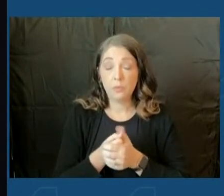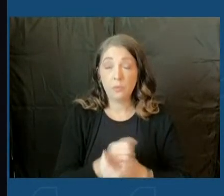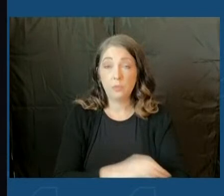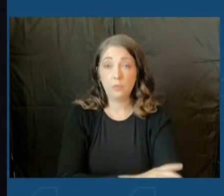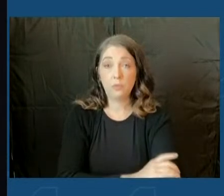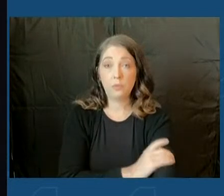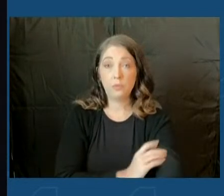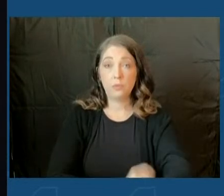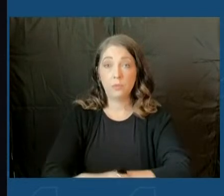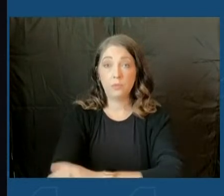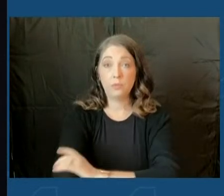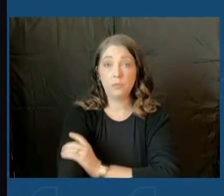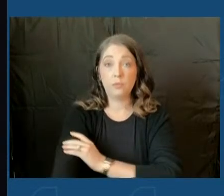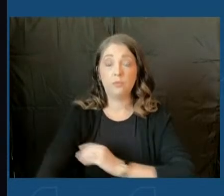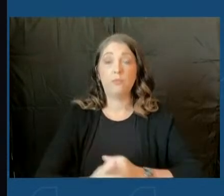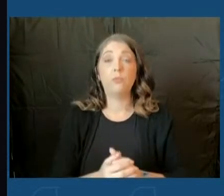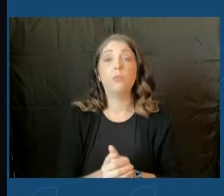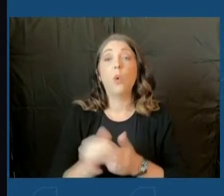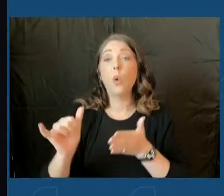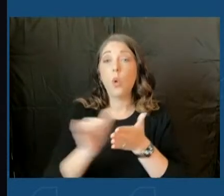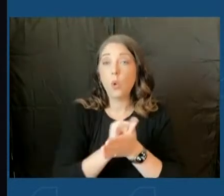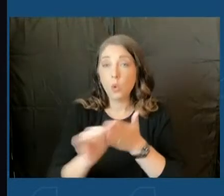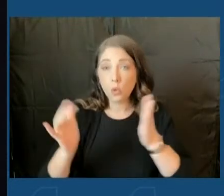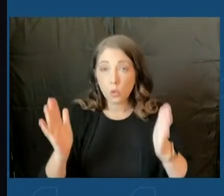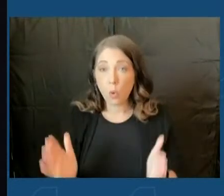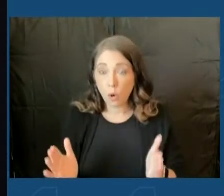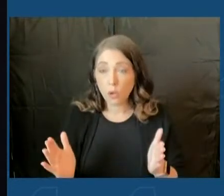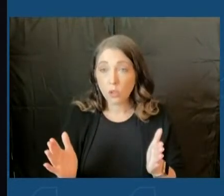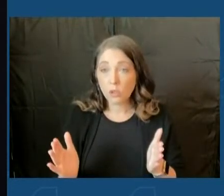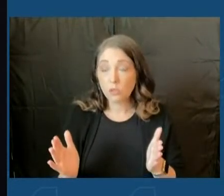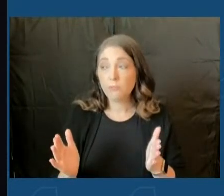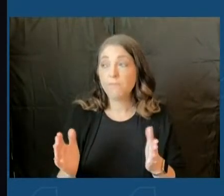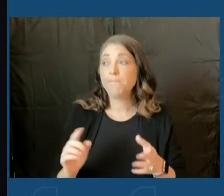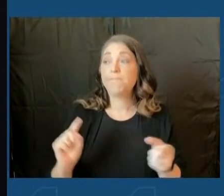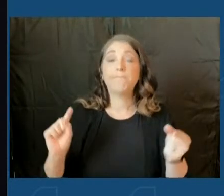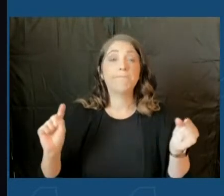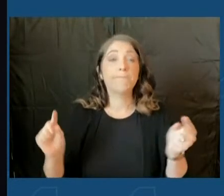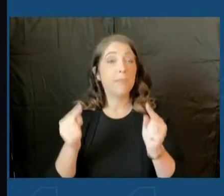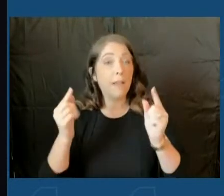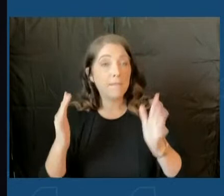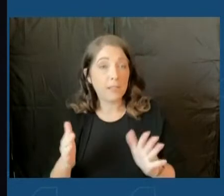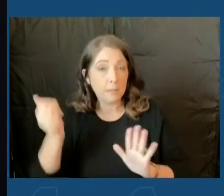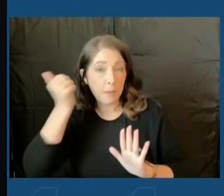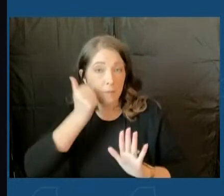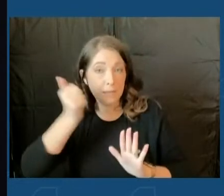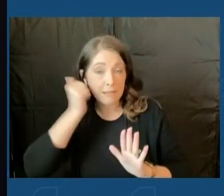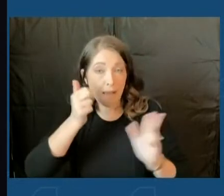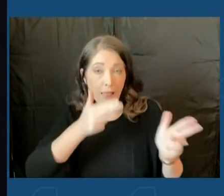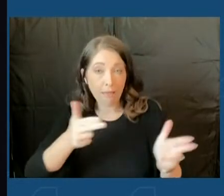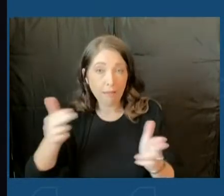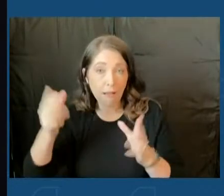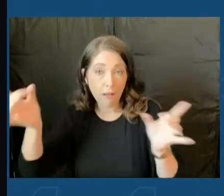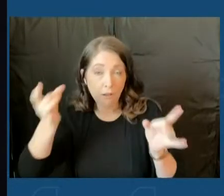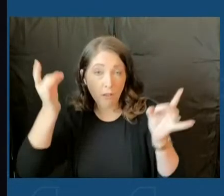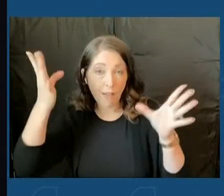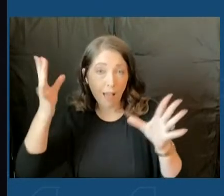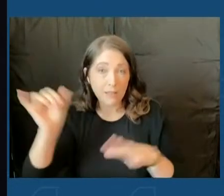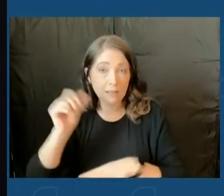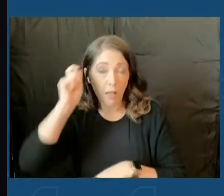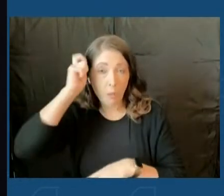with fellow New Yorkers, the victims of the daily gun violence in places like the